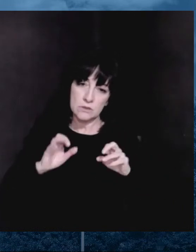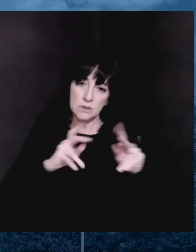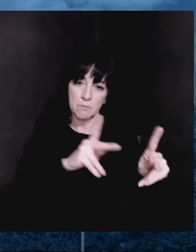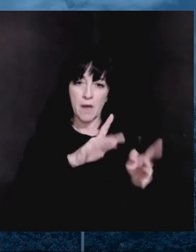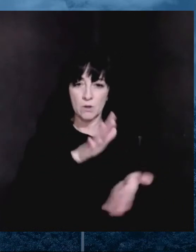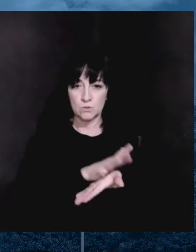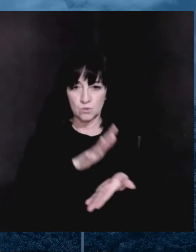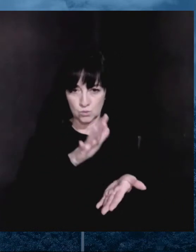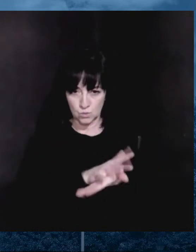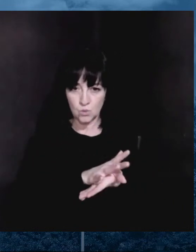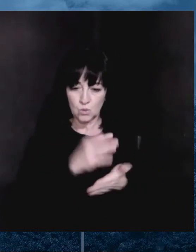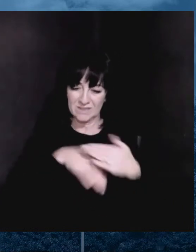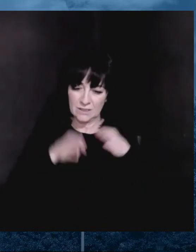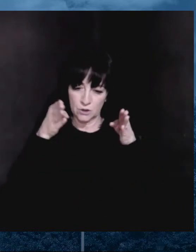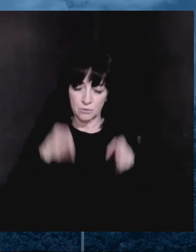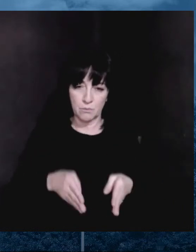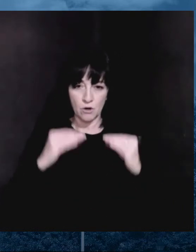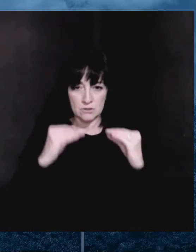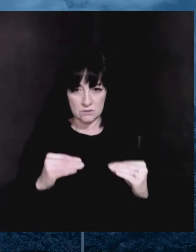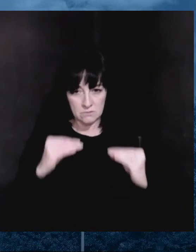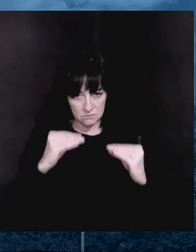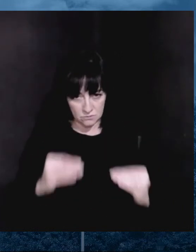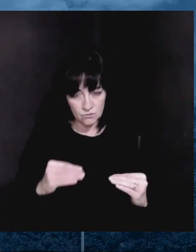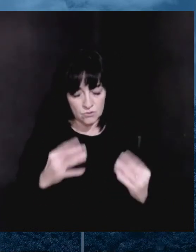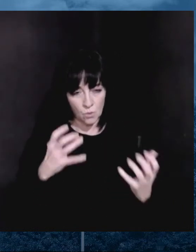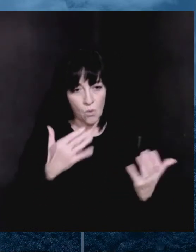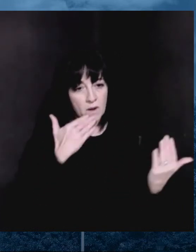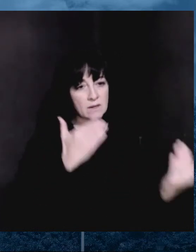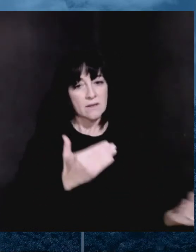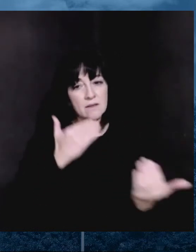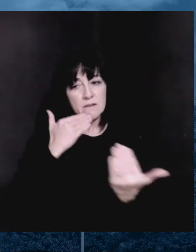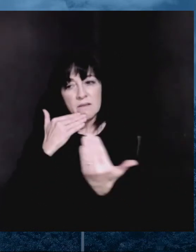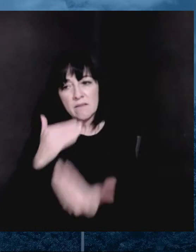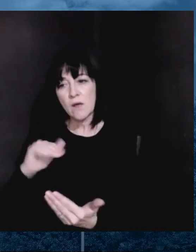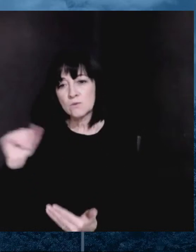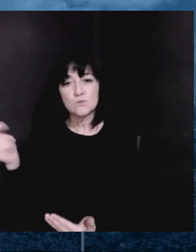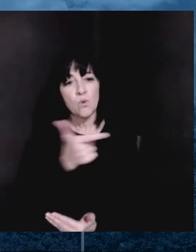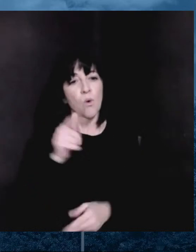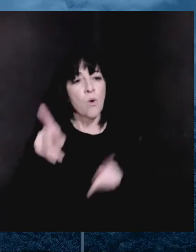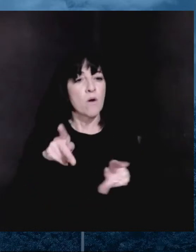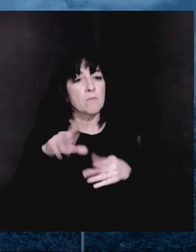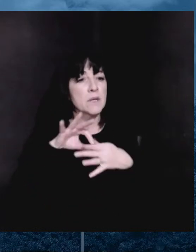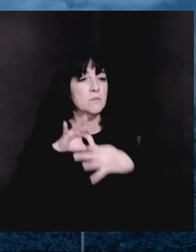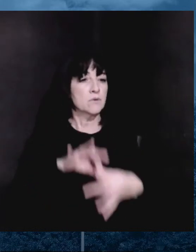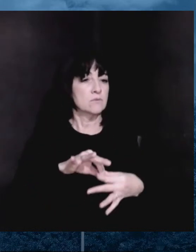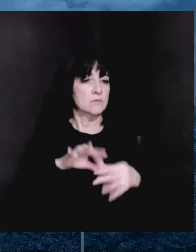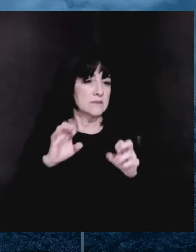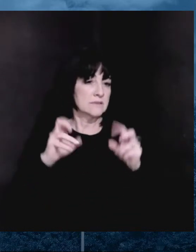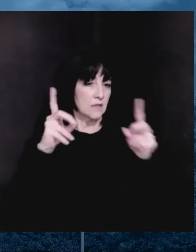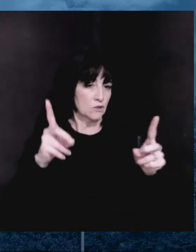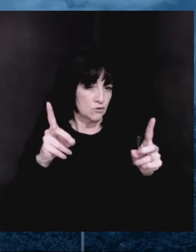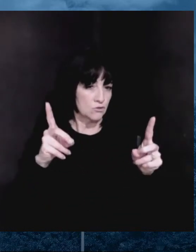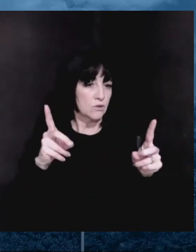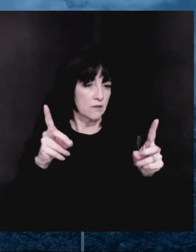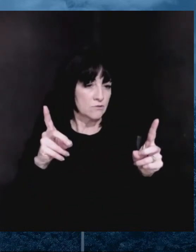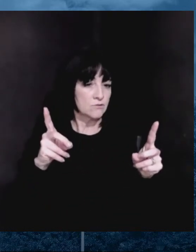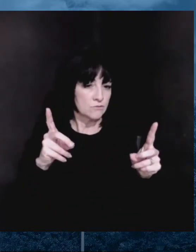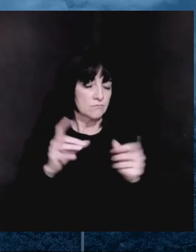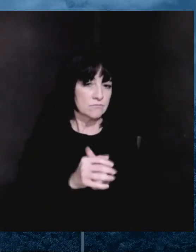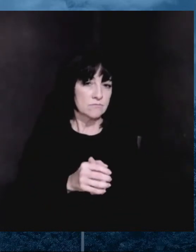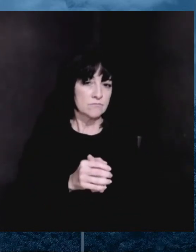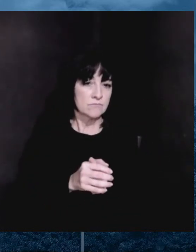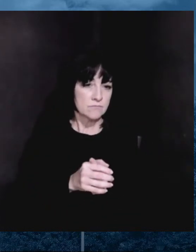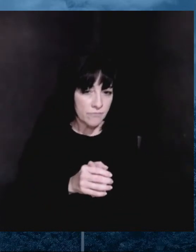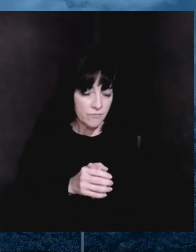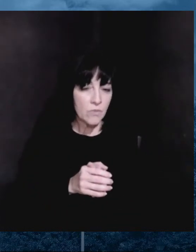in-person instruction. And again, thanks go out to all our educators in the districts for doing that, for taking the time over the